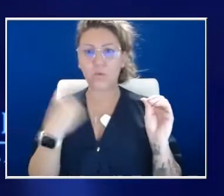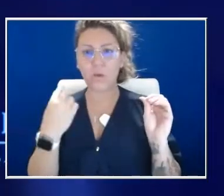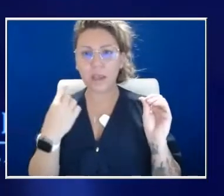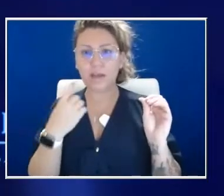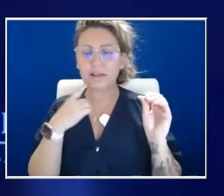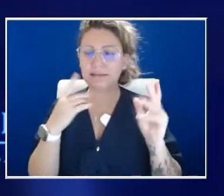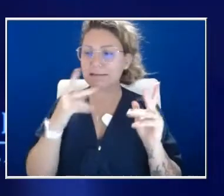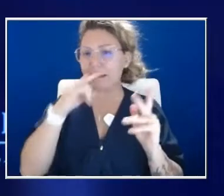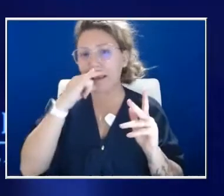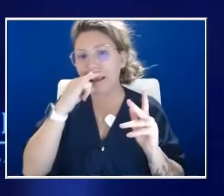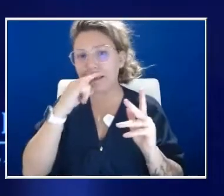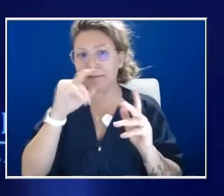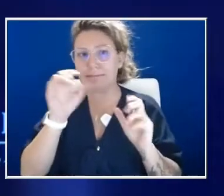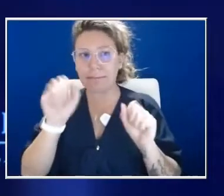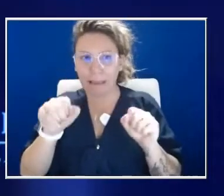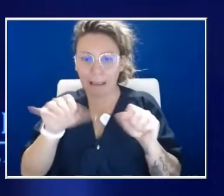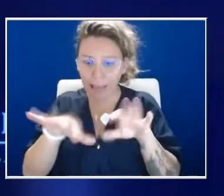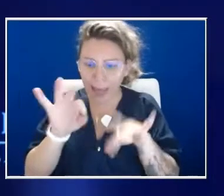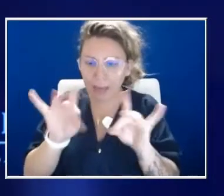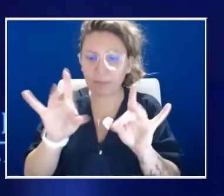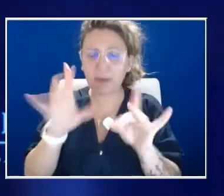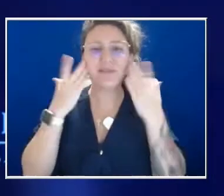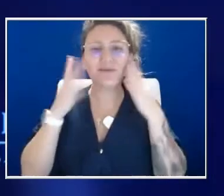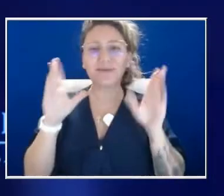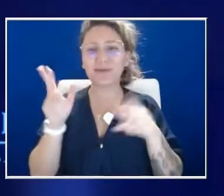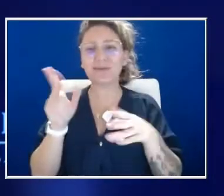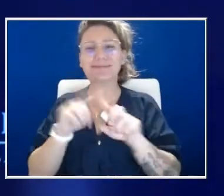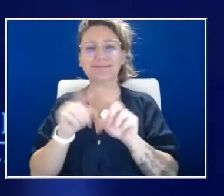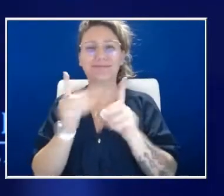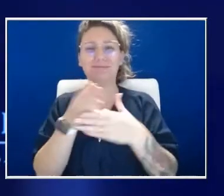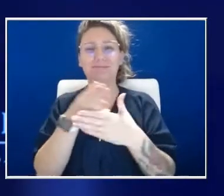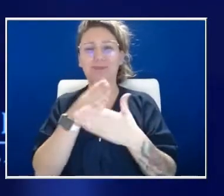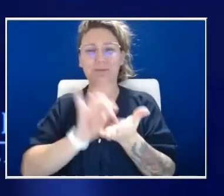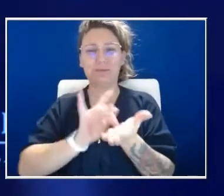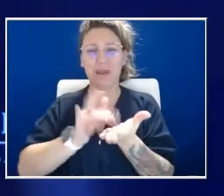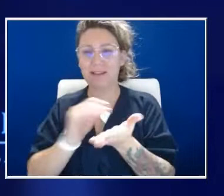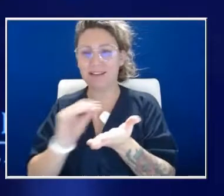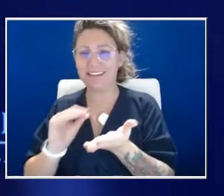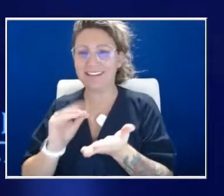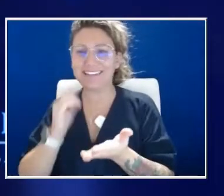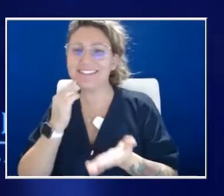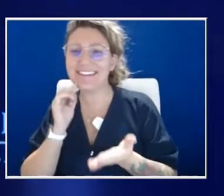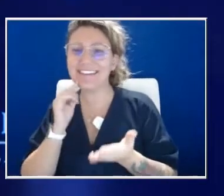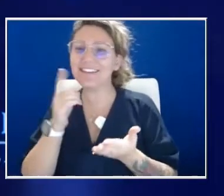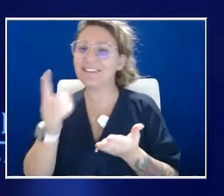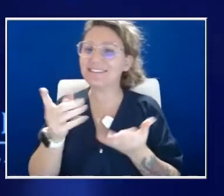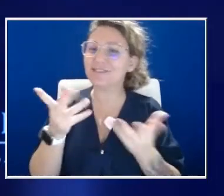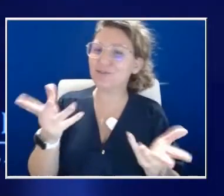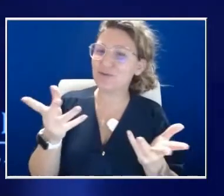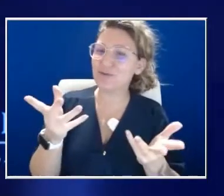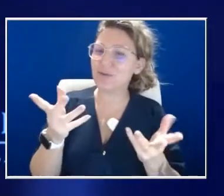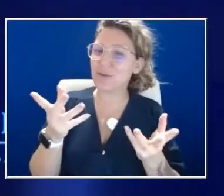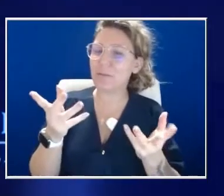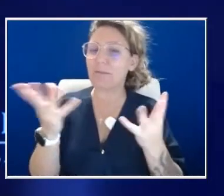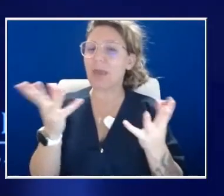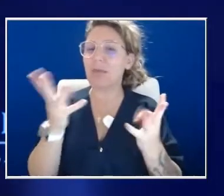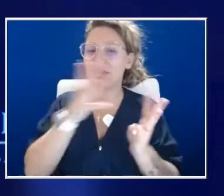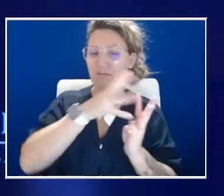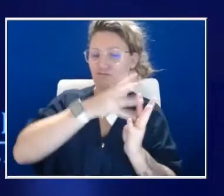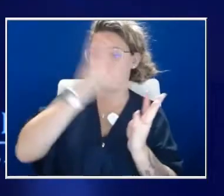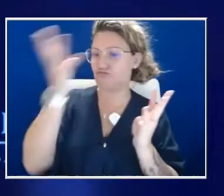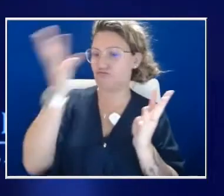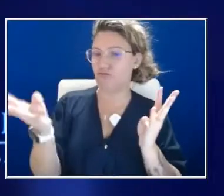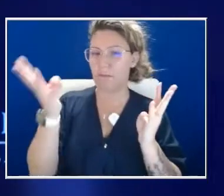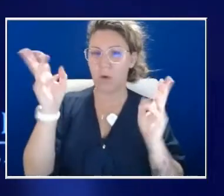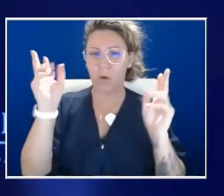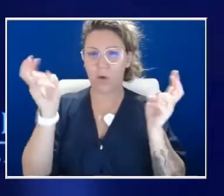tell the difference between medication and candy. I think you're kind of going for the rainbow fentanyl that is on everybody's mind